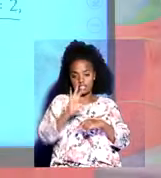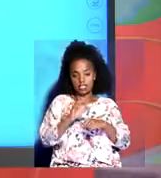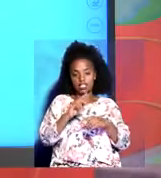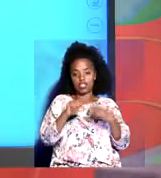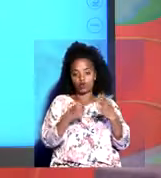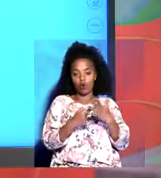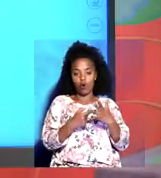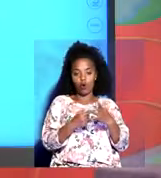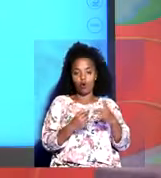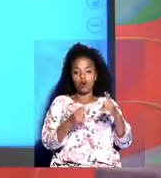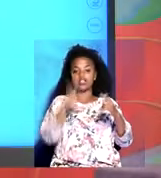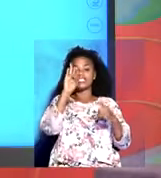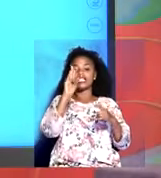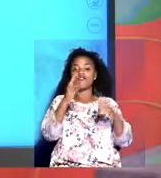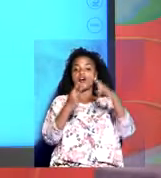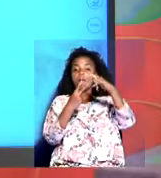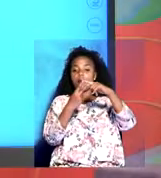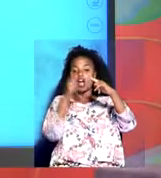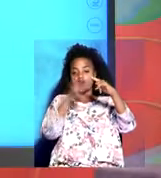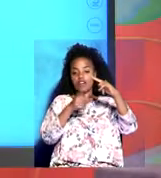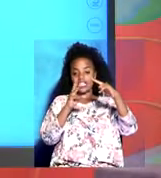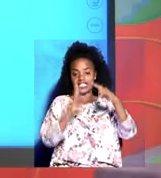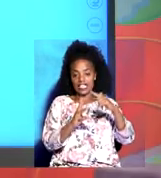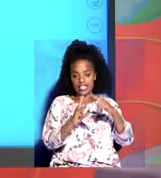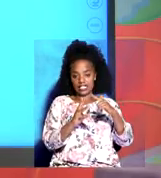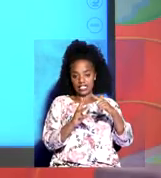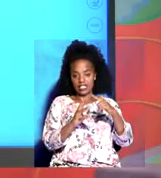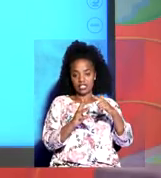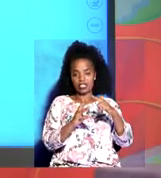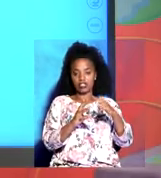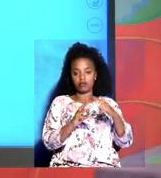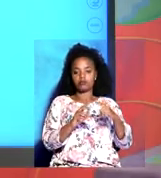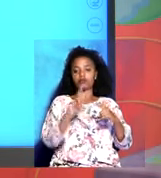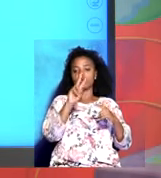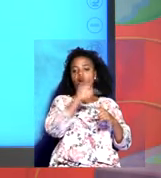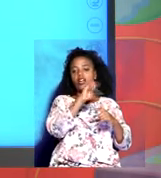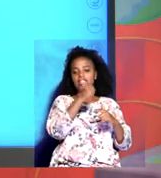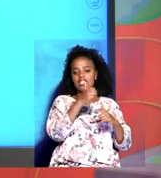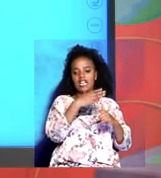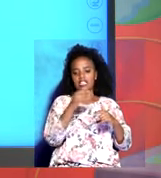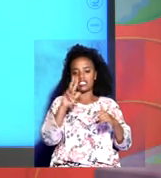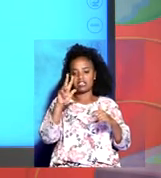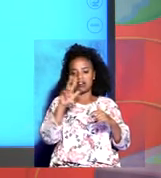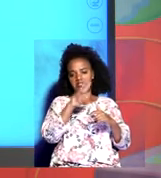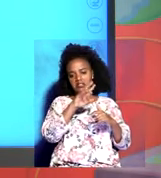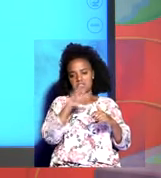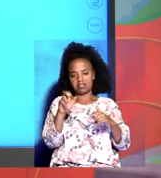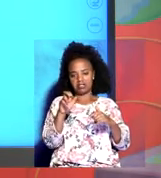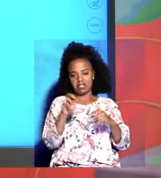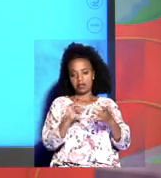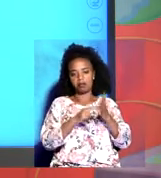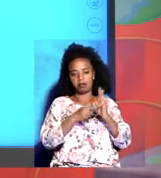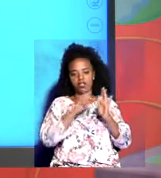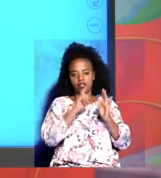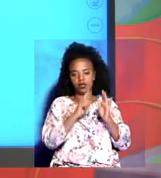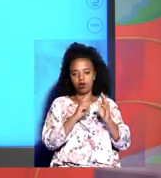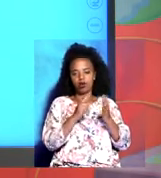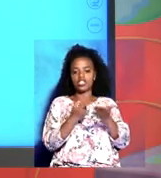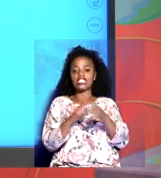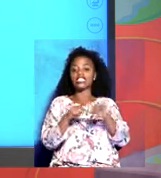this 7 pi over 6, it is 230, that means this one is 330, we have already found earlier. Therefore, these are the